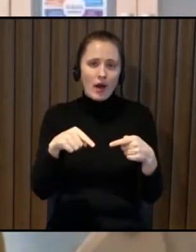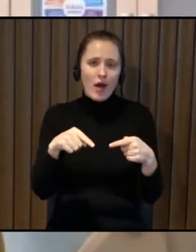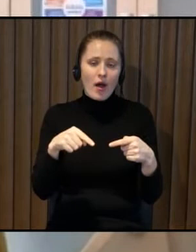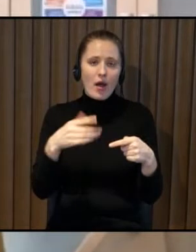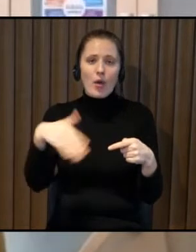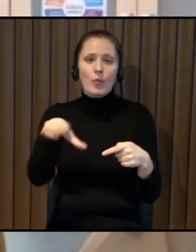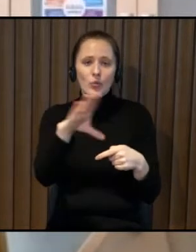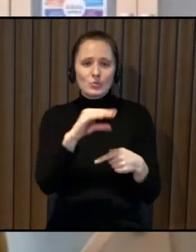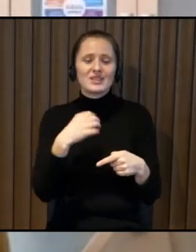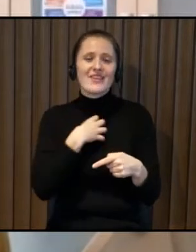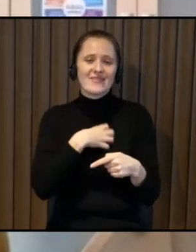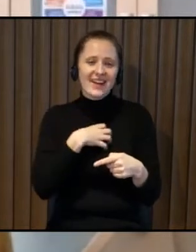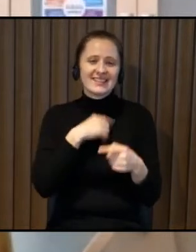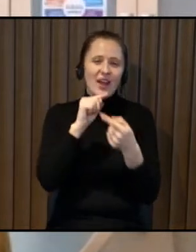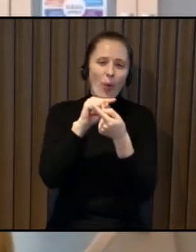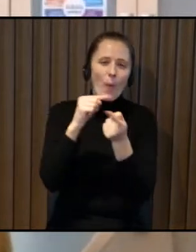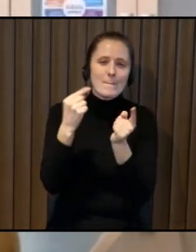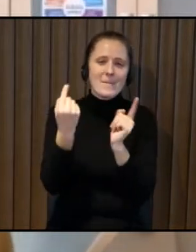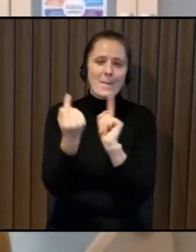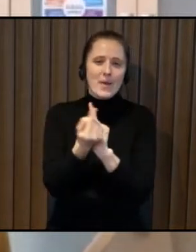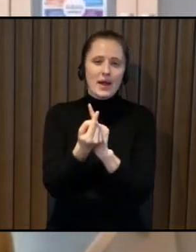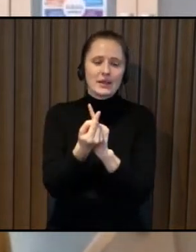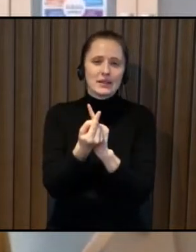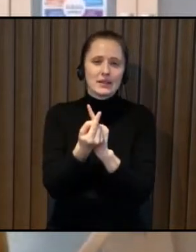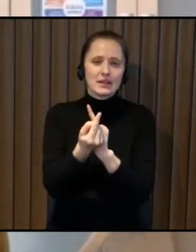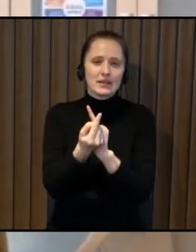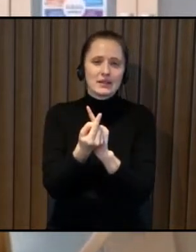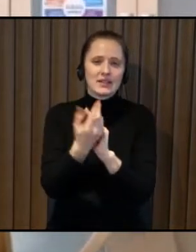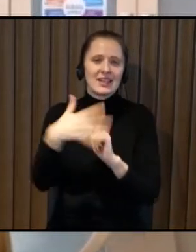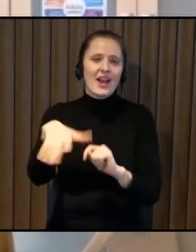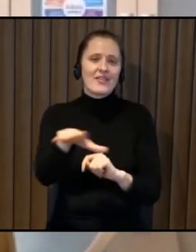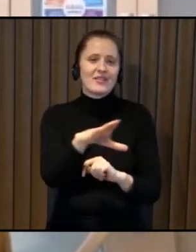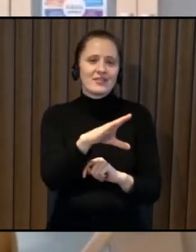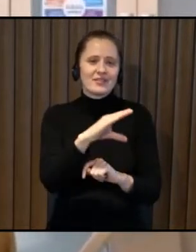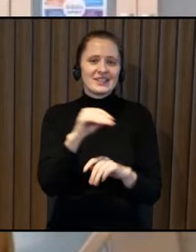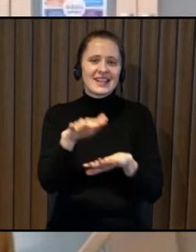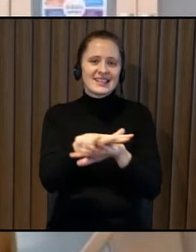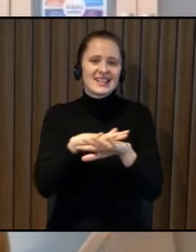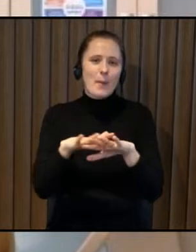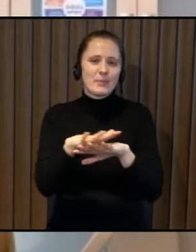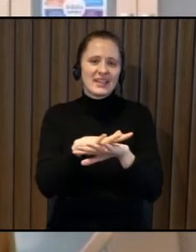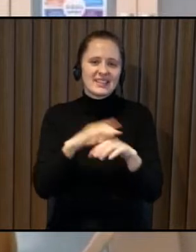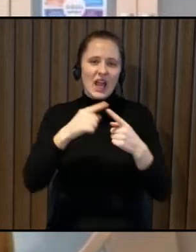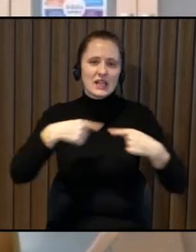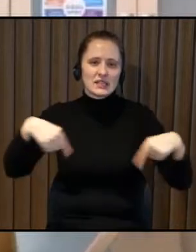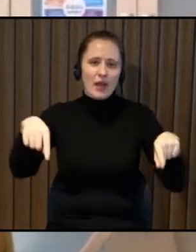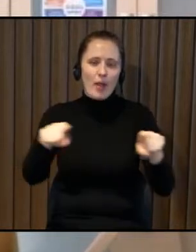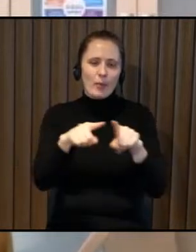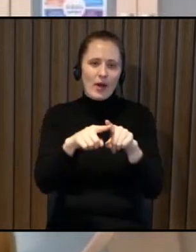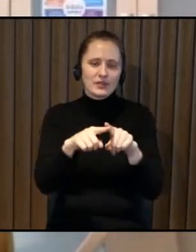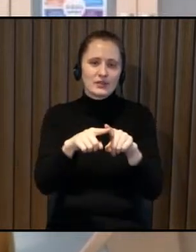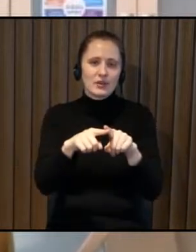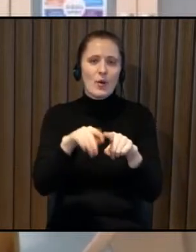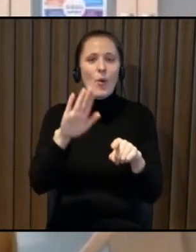those printouts. But during the last years or last year and a half, all